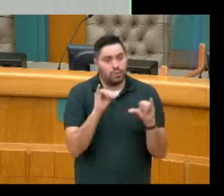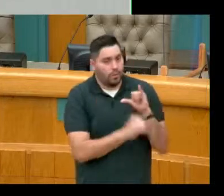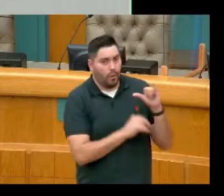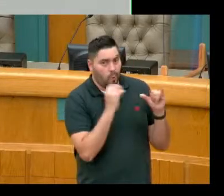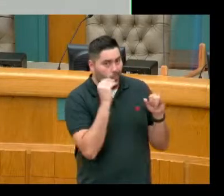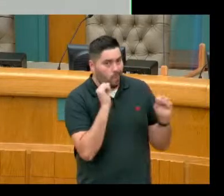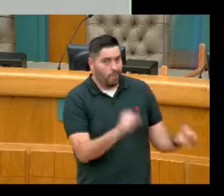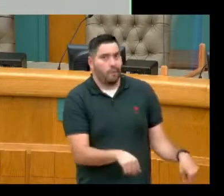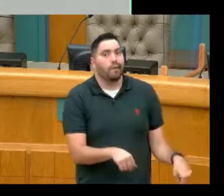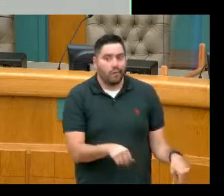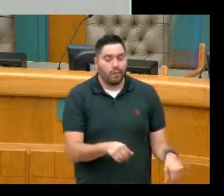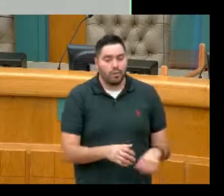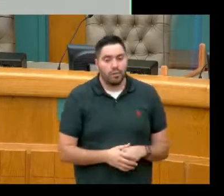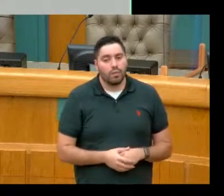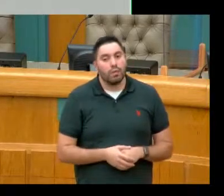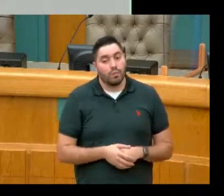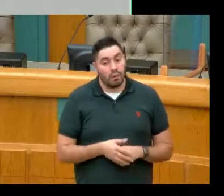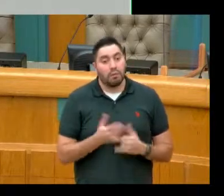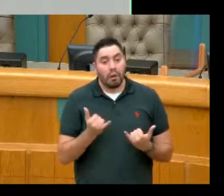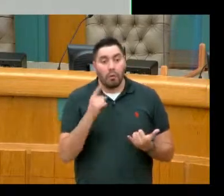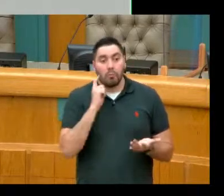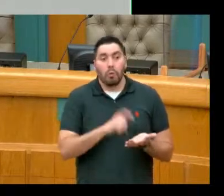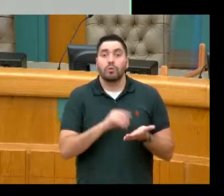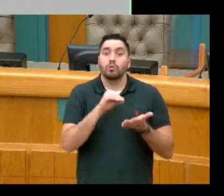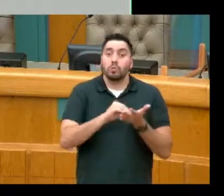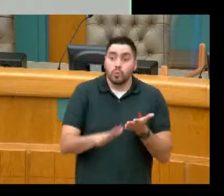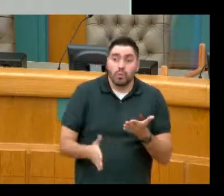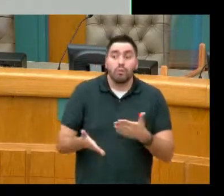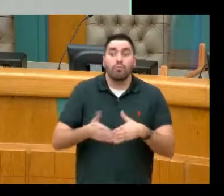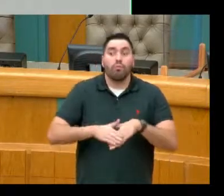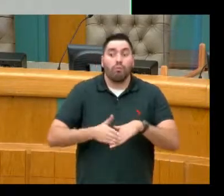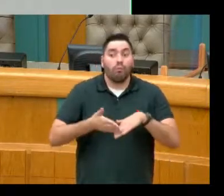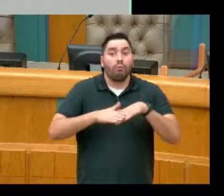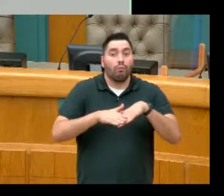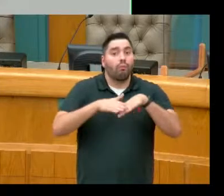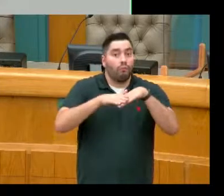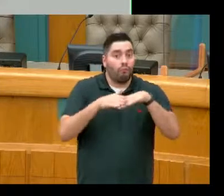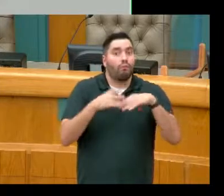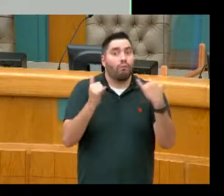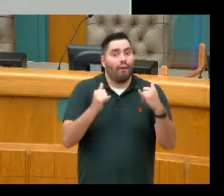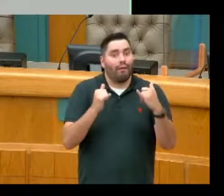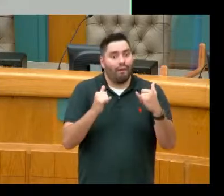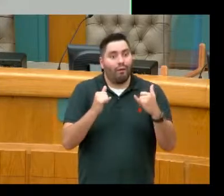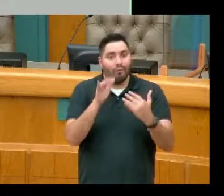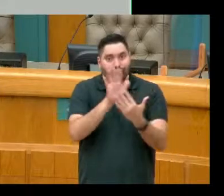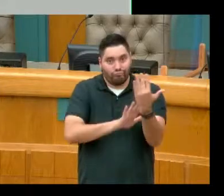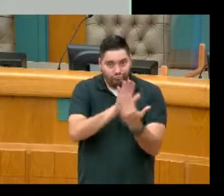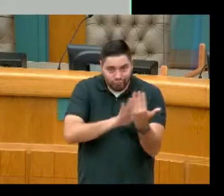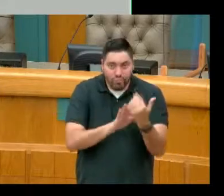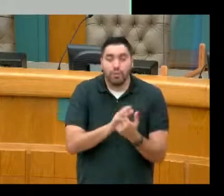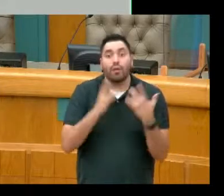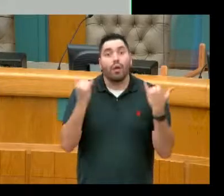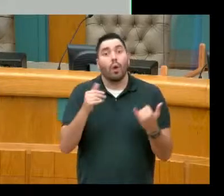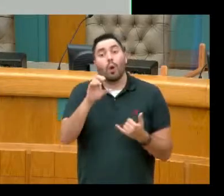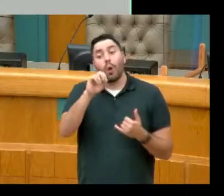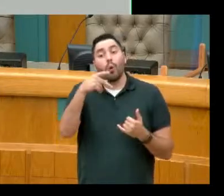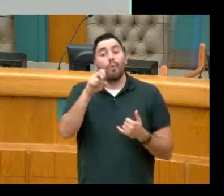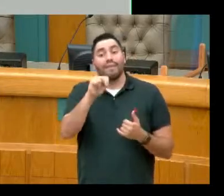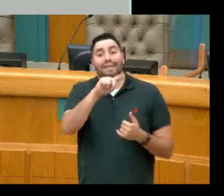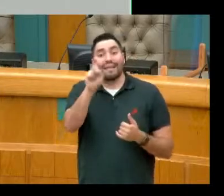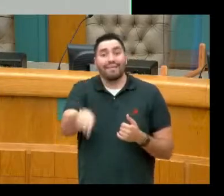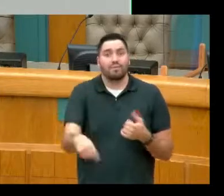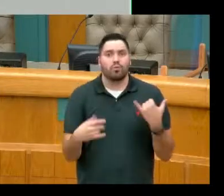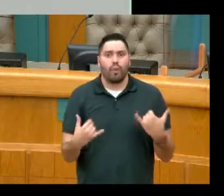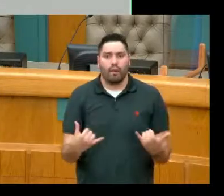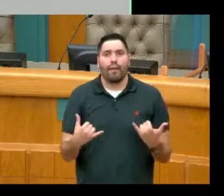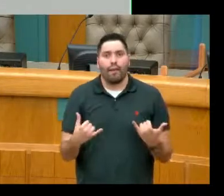isolation. School restrictions have been loosening. We've been following this. I think there's some voluntary